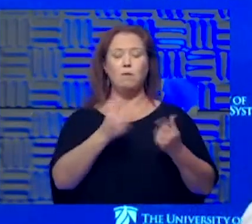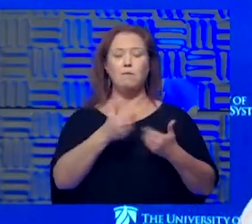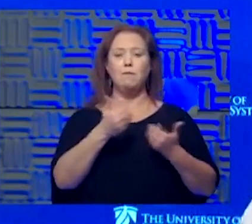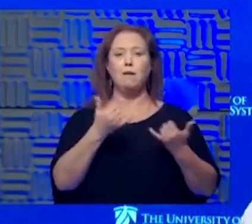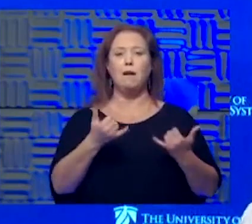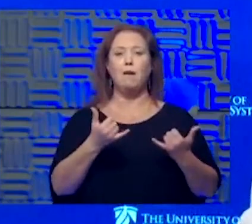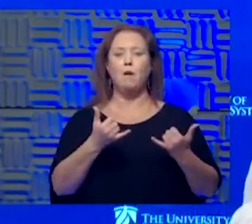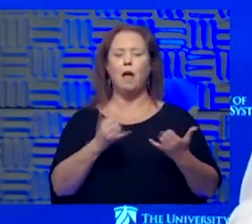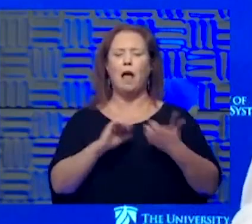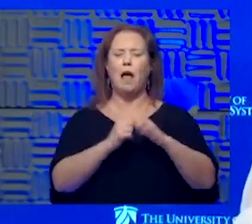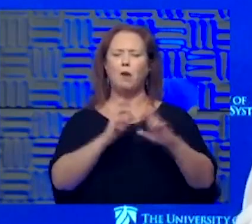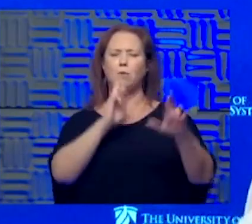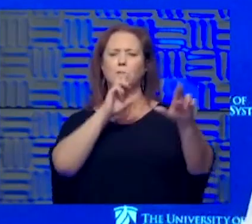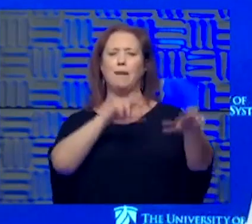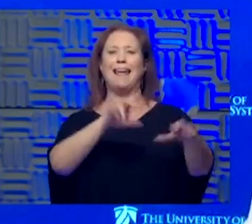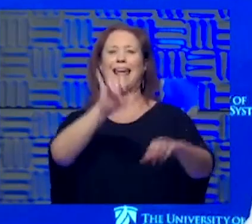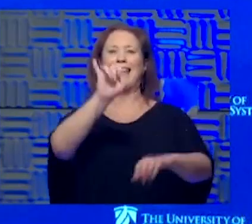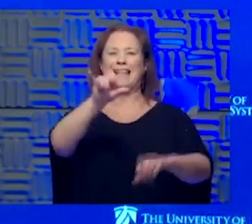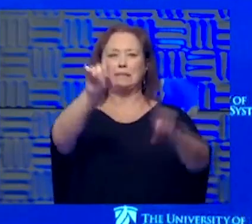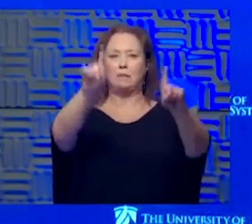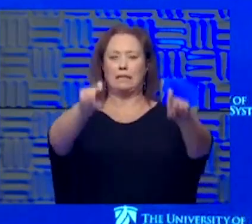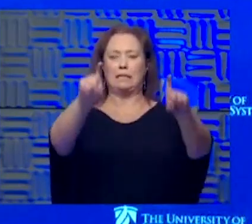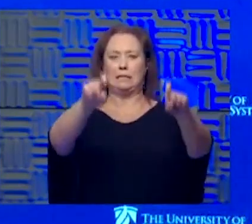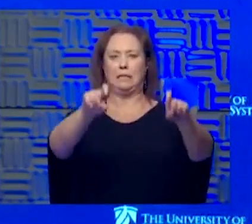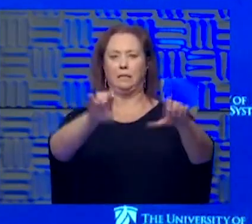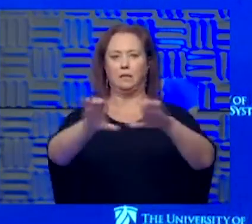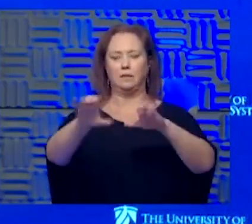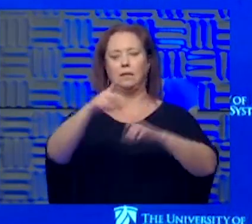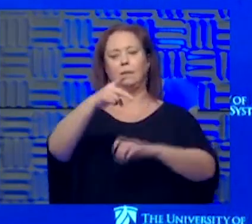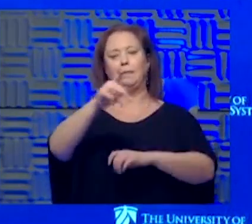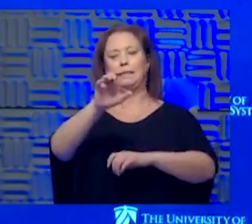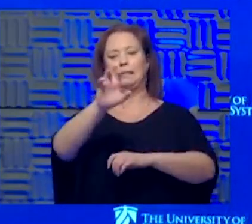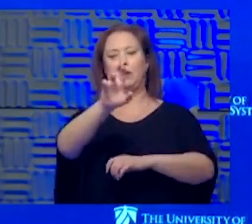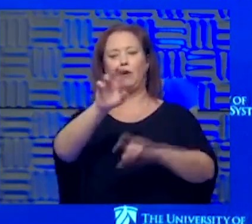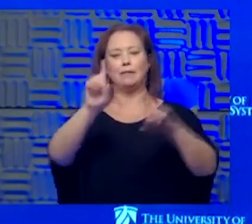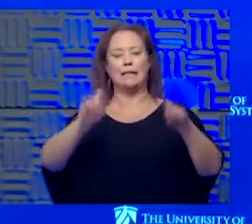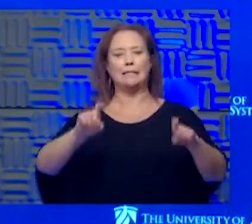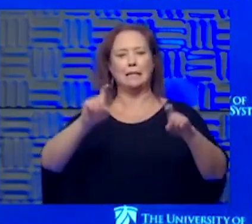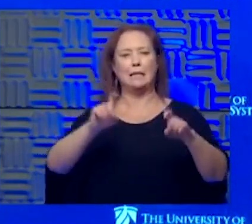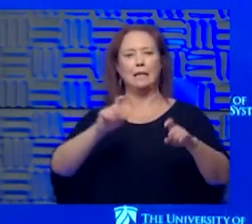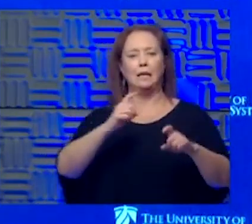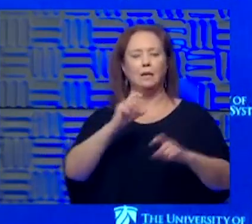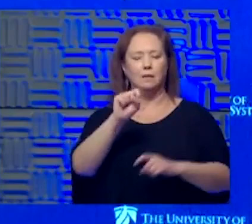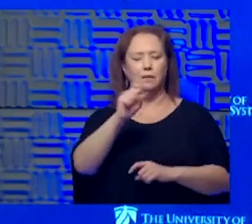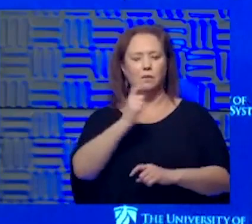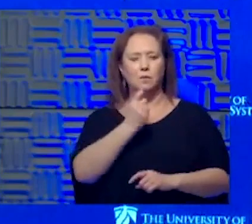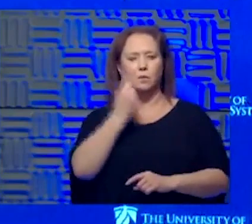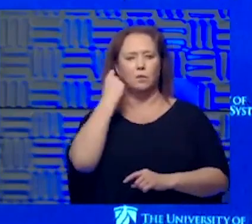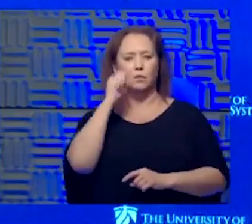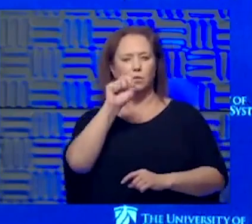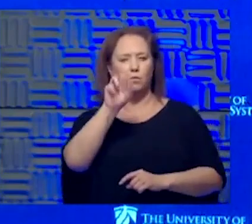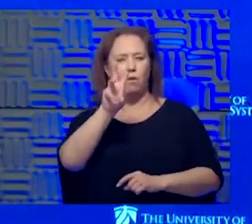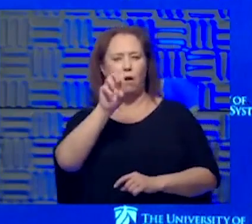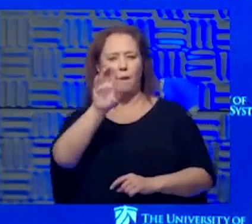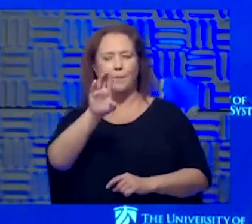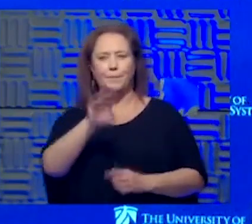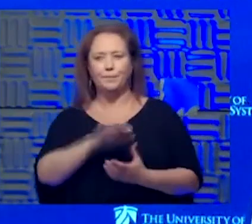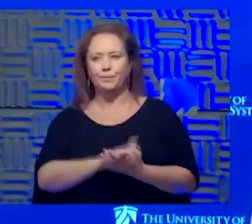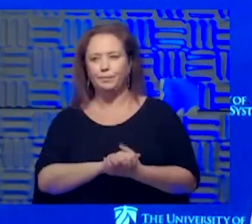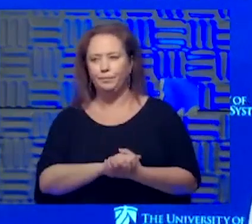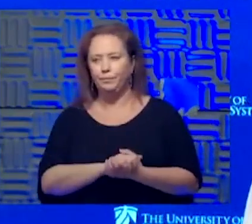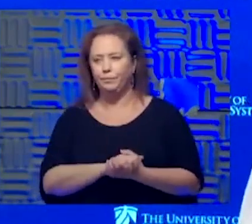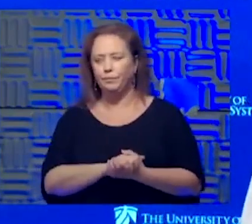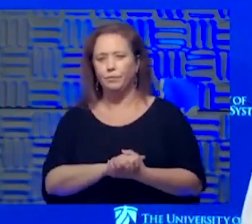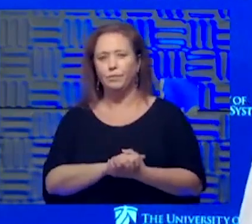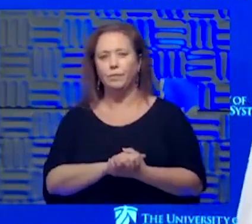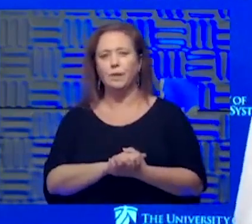to that? That's what testing does. At least that's what the PCR testing, that is the nasal swab that you've heard so much about.